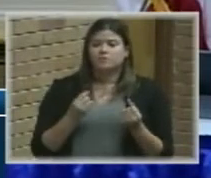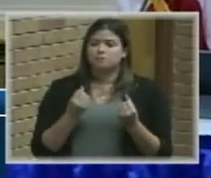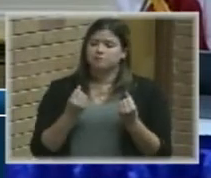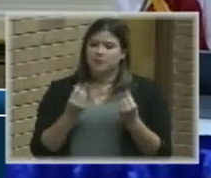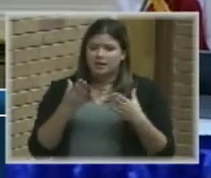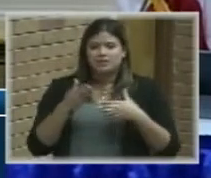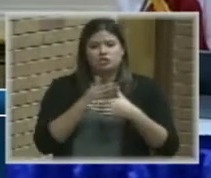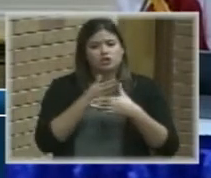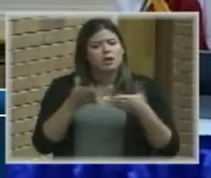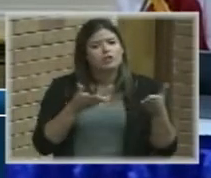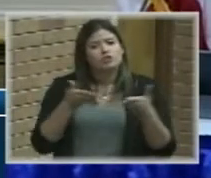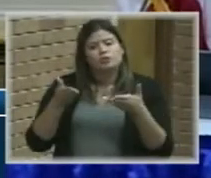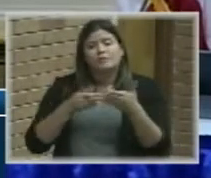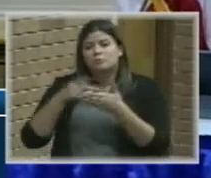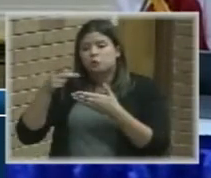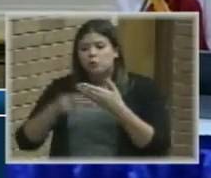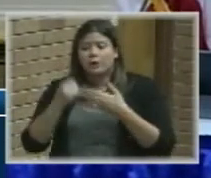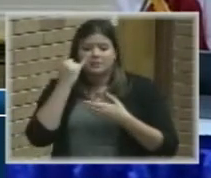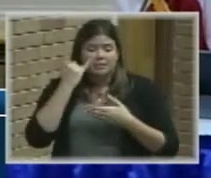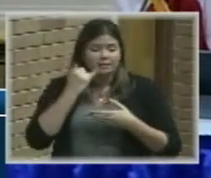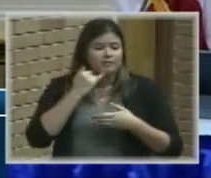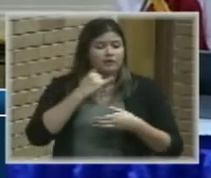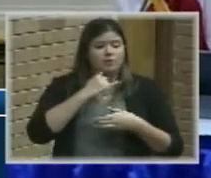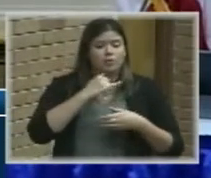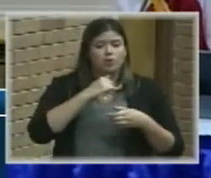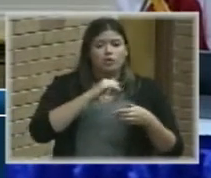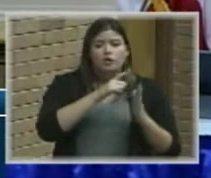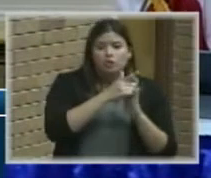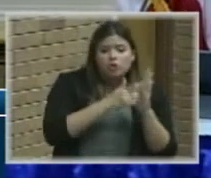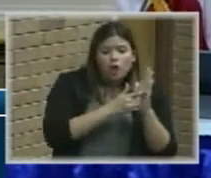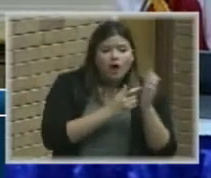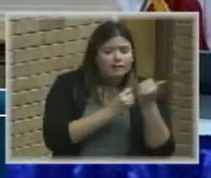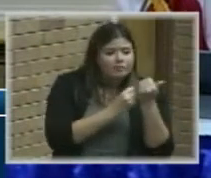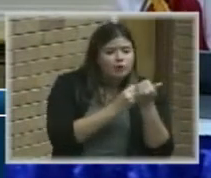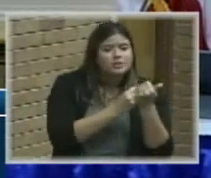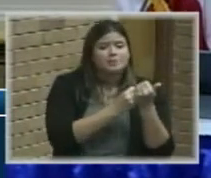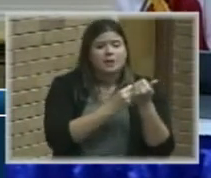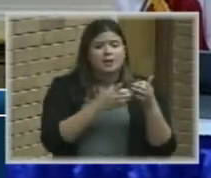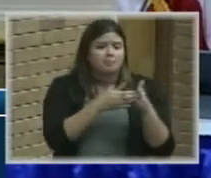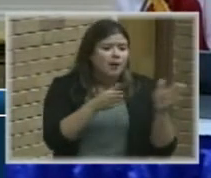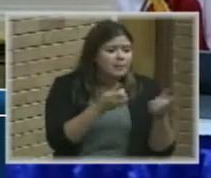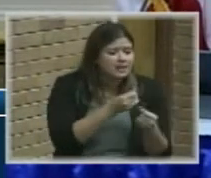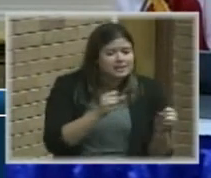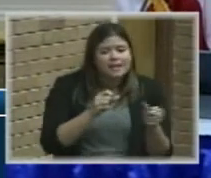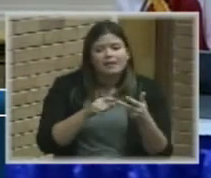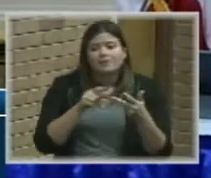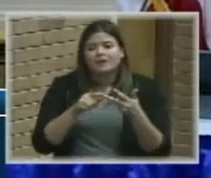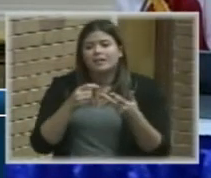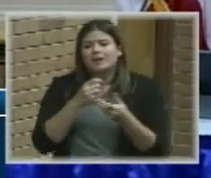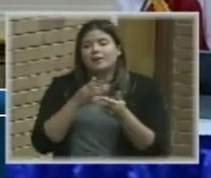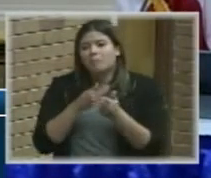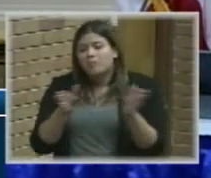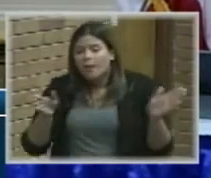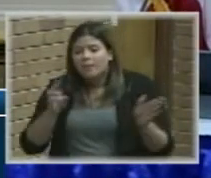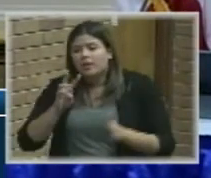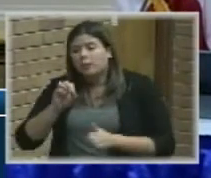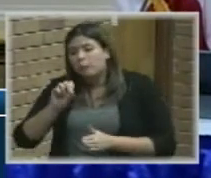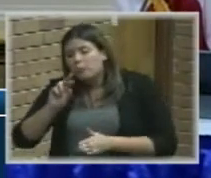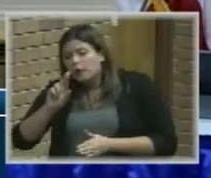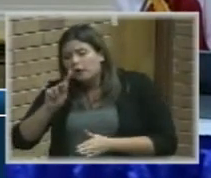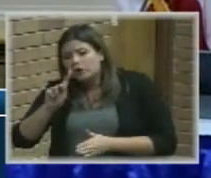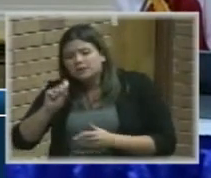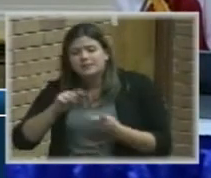service programs, whether they're in the areas of law enforcement and public safety, public works,